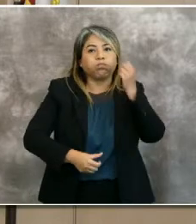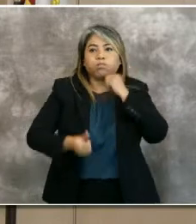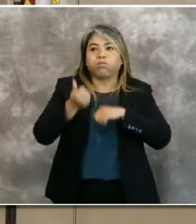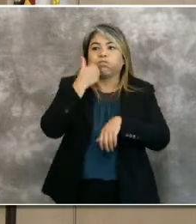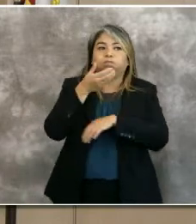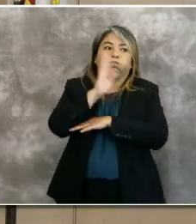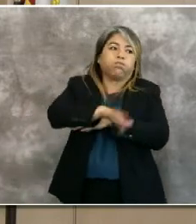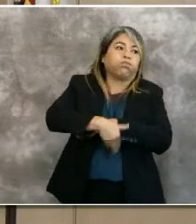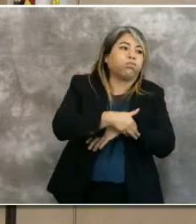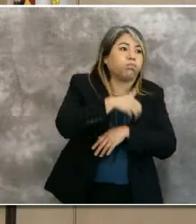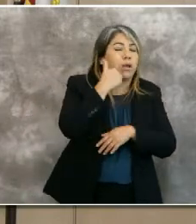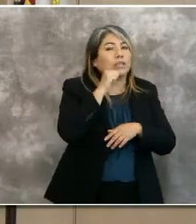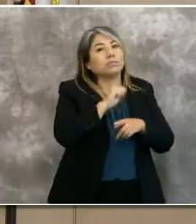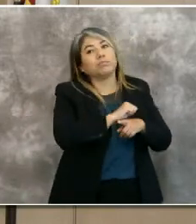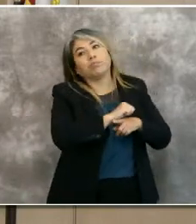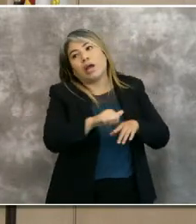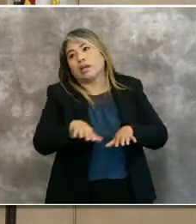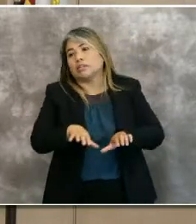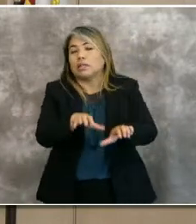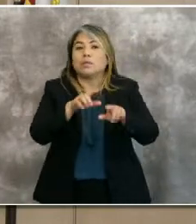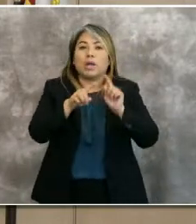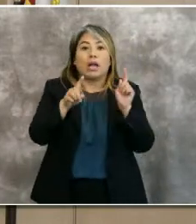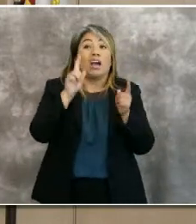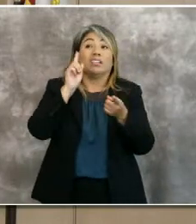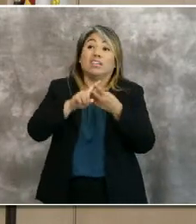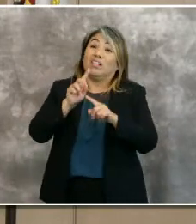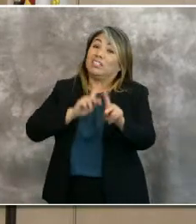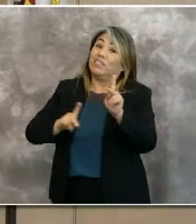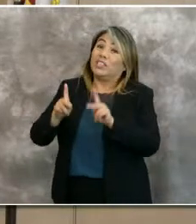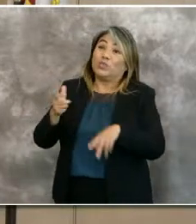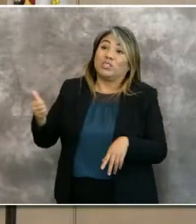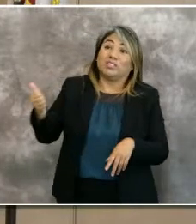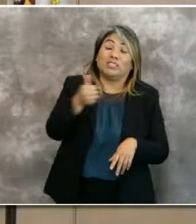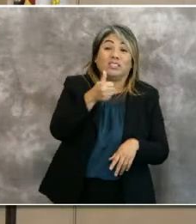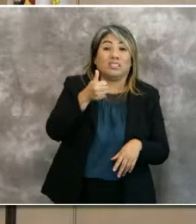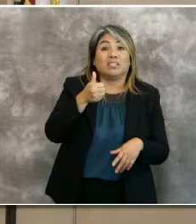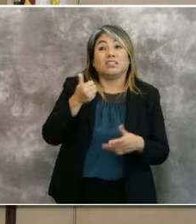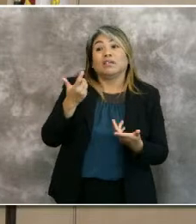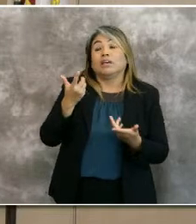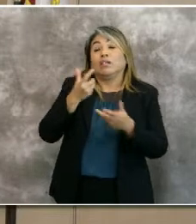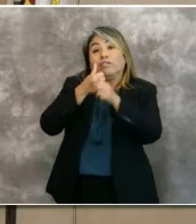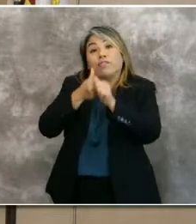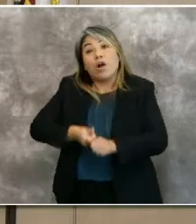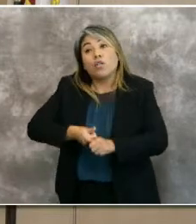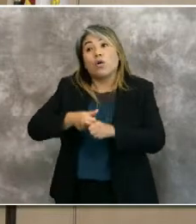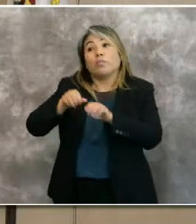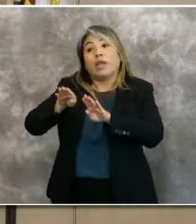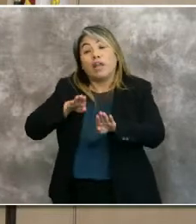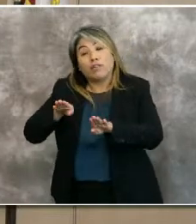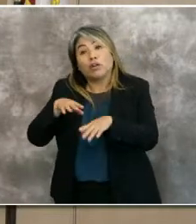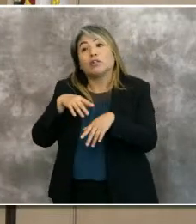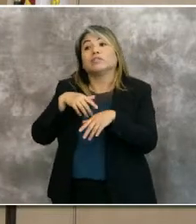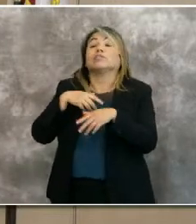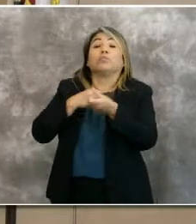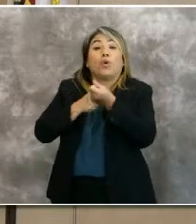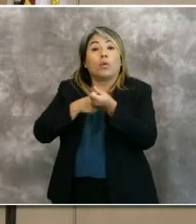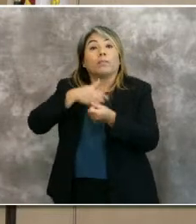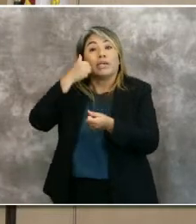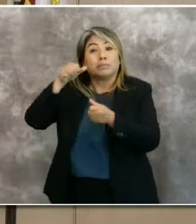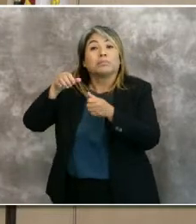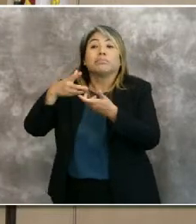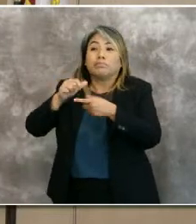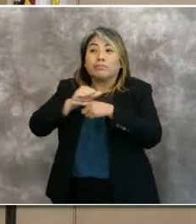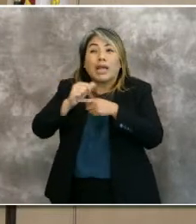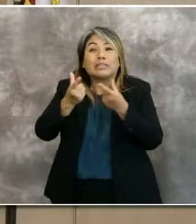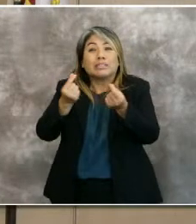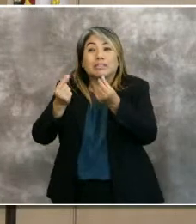day, but until individuals adhere and exhibit the behaviors that support those best practices,